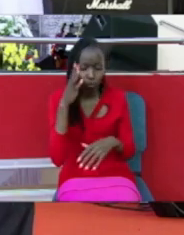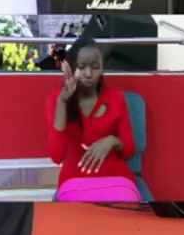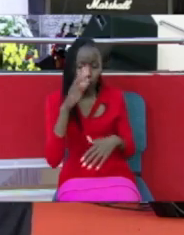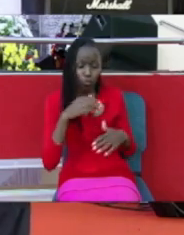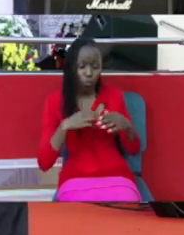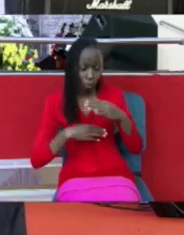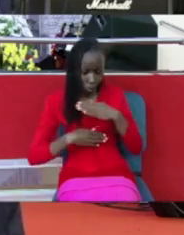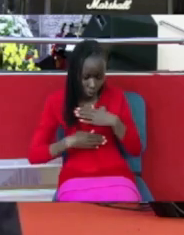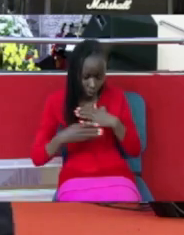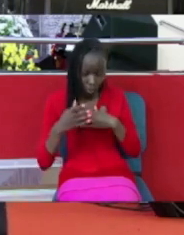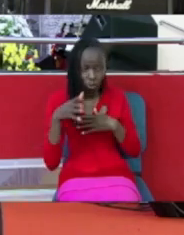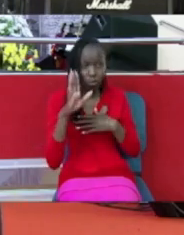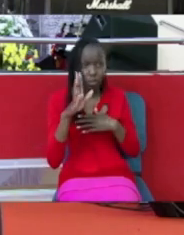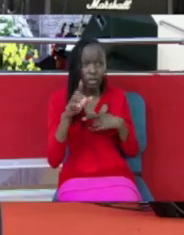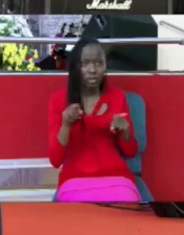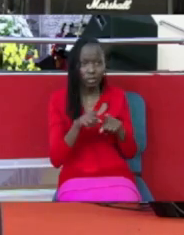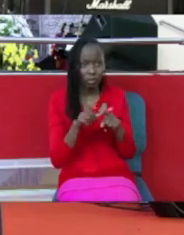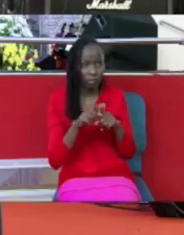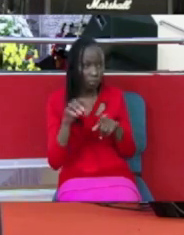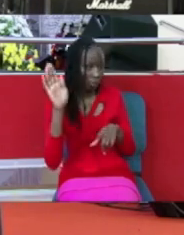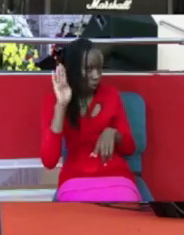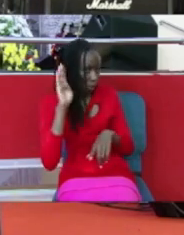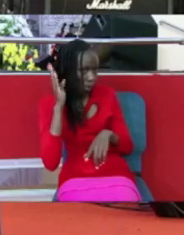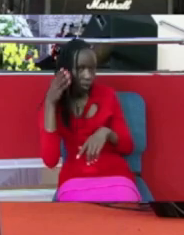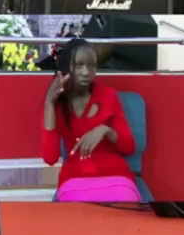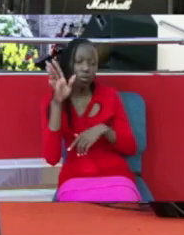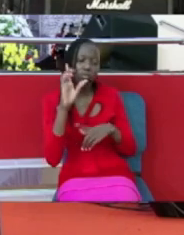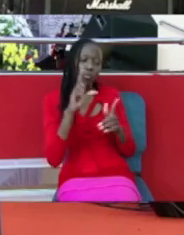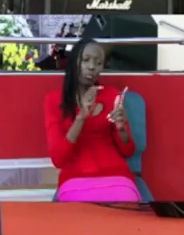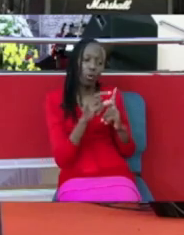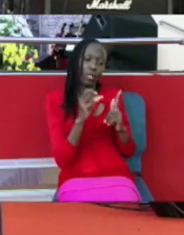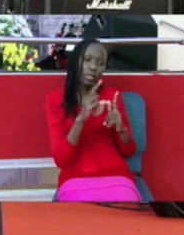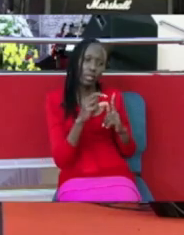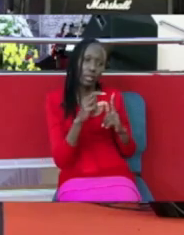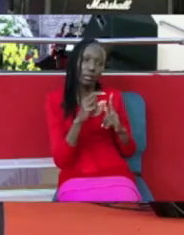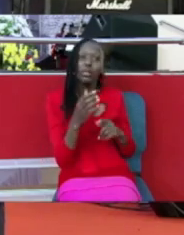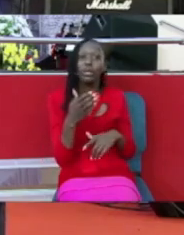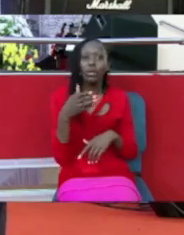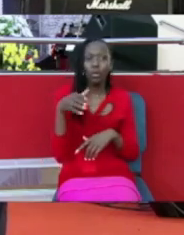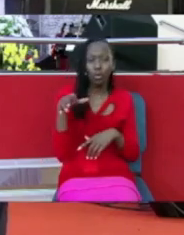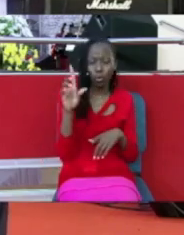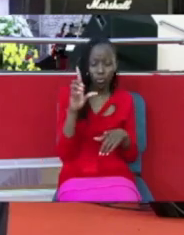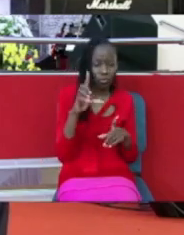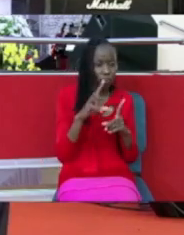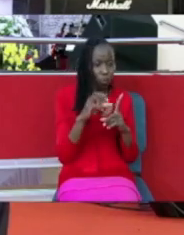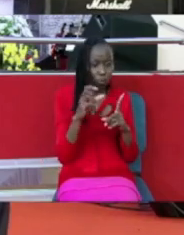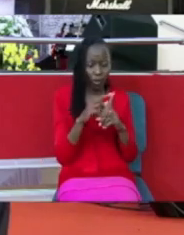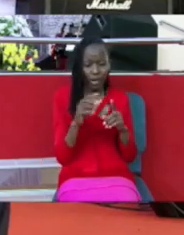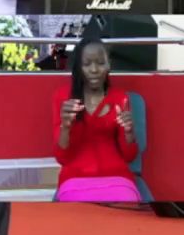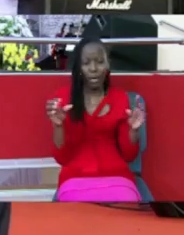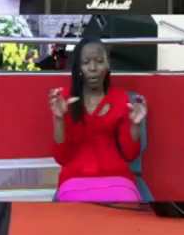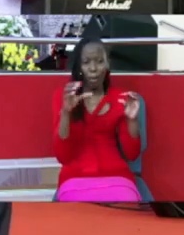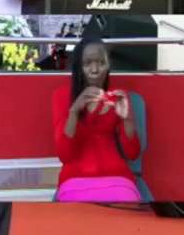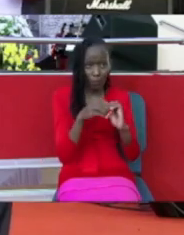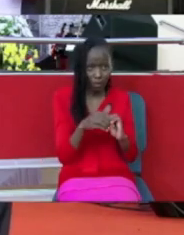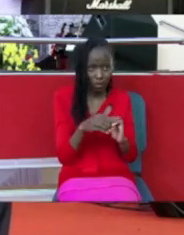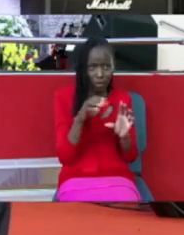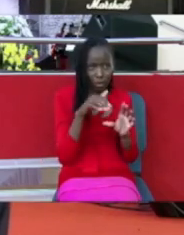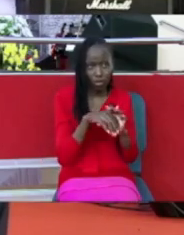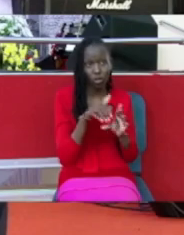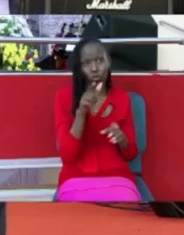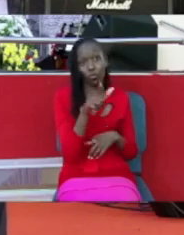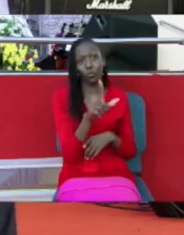Mungu. You obey His word. Unatii neno lake. The word of God is part of you. Aha, neno la Mungu linakuwa sehemu yako. You are able to enjoy guidance